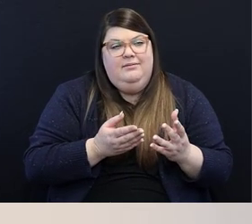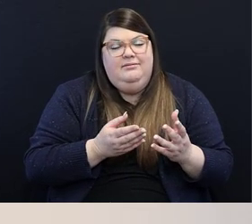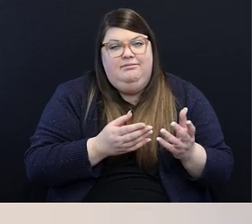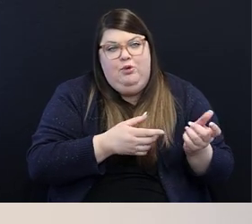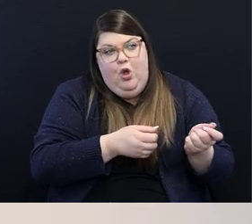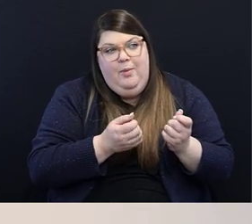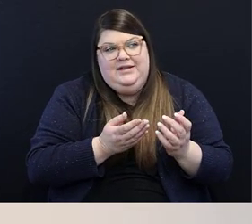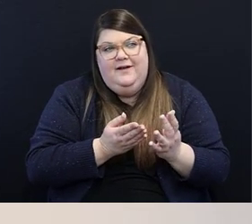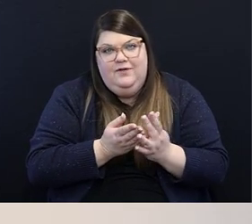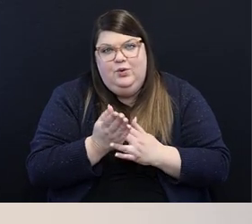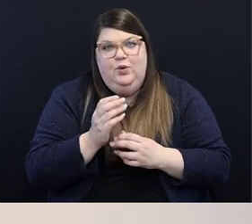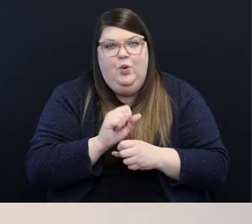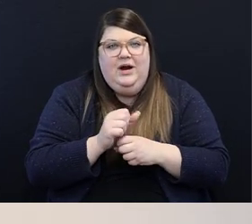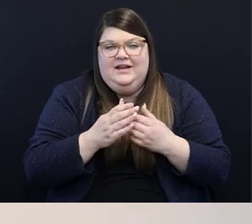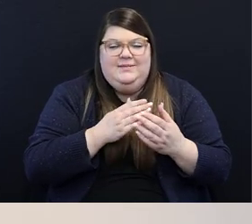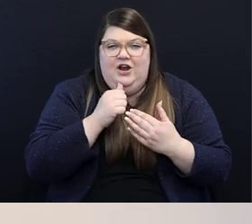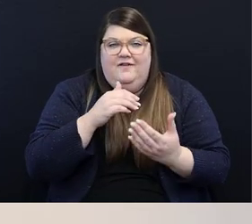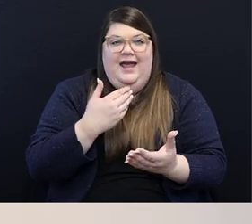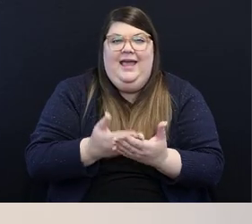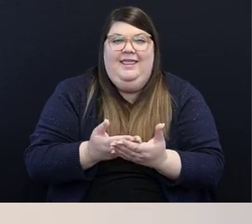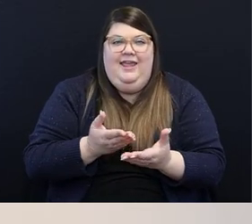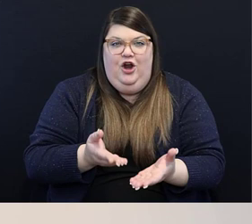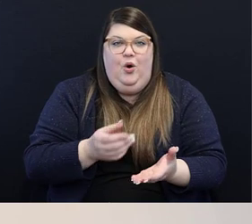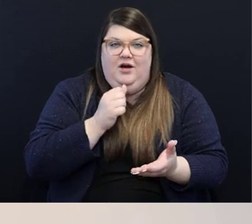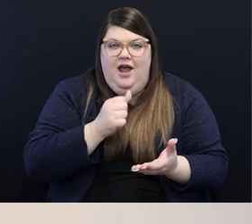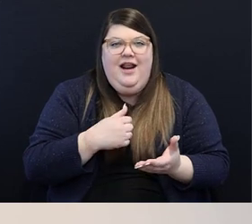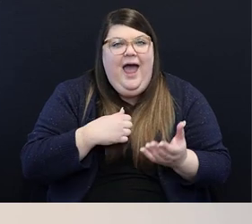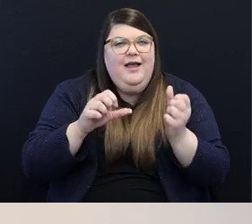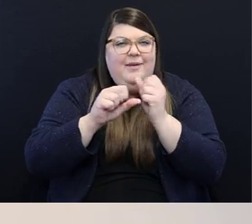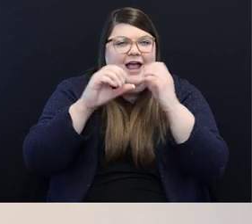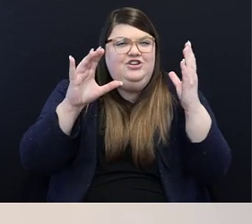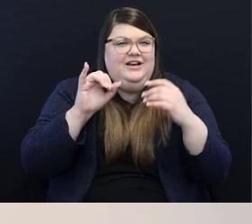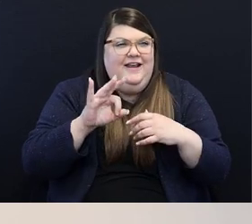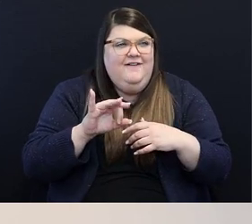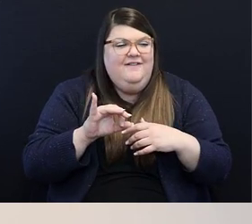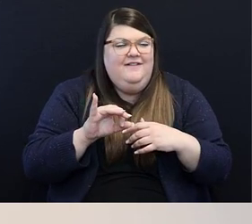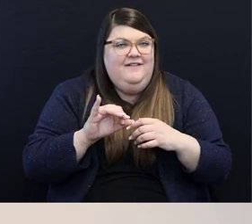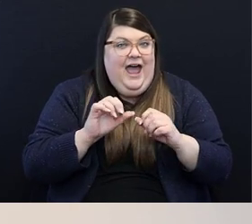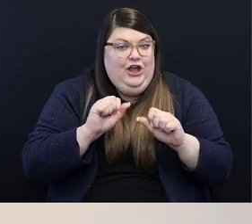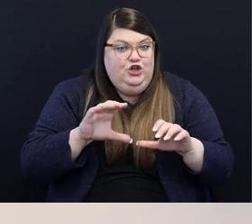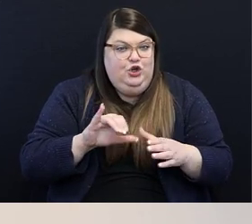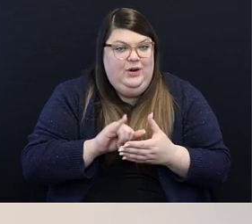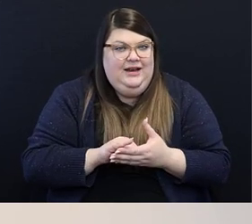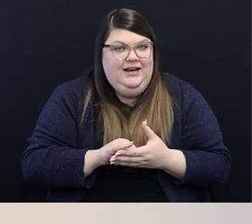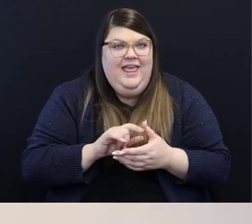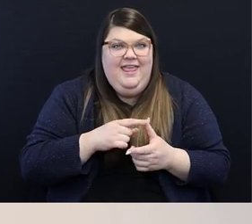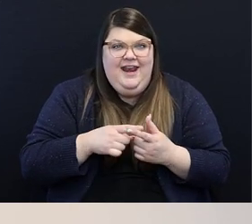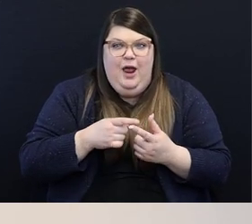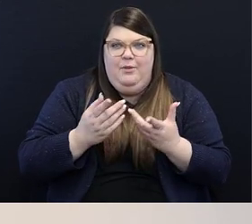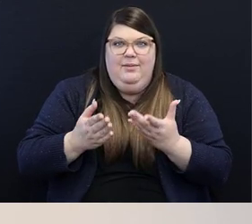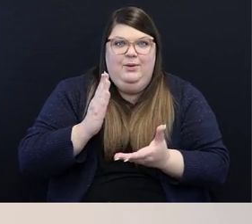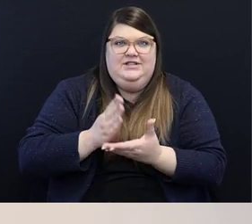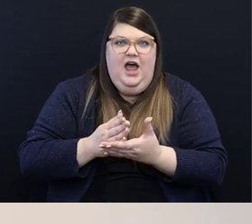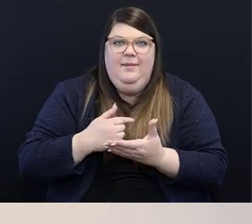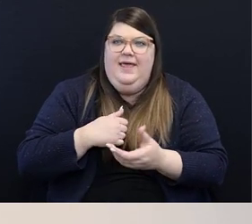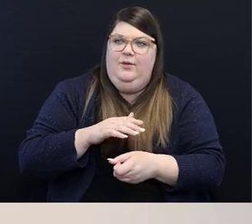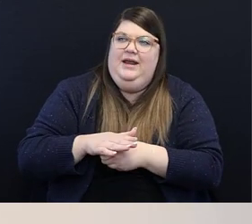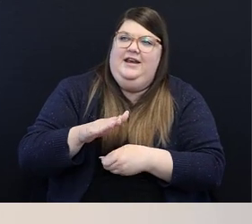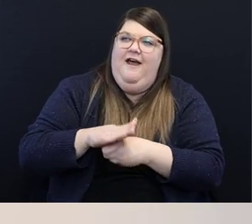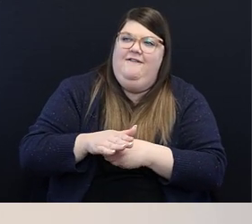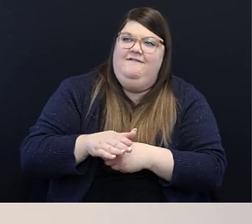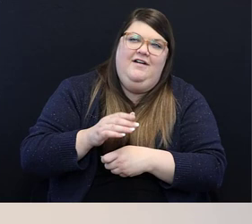doesn't matter if I get there or not. I do imagine, I have this idea that if I can do it, I probably would stop, and that would be enough to just hit the